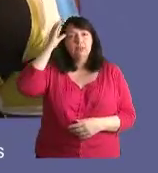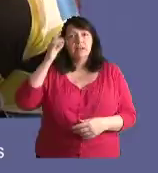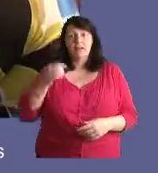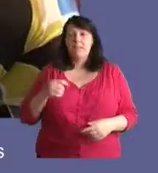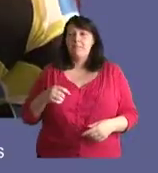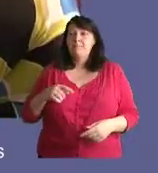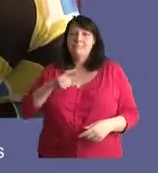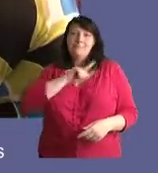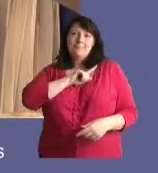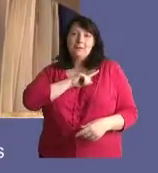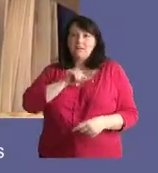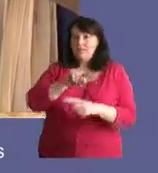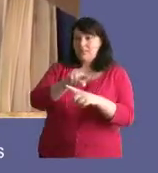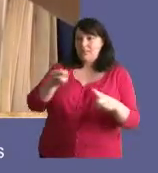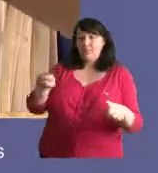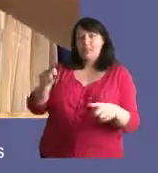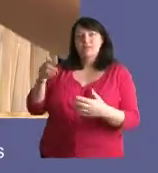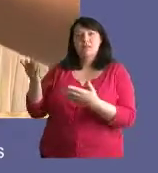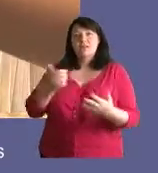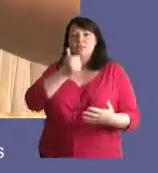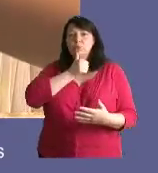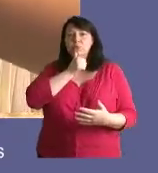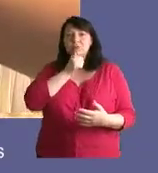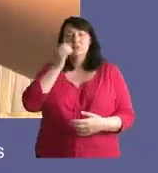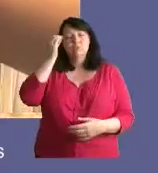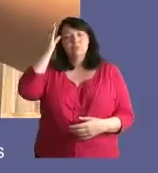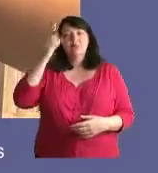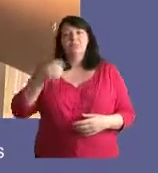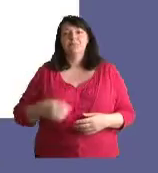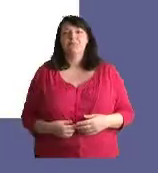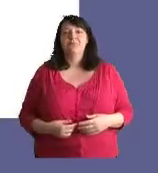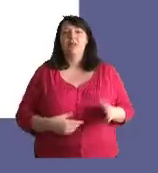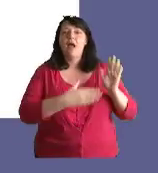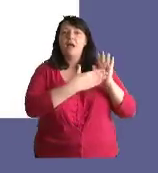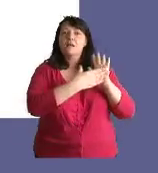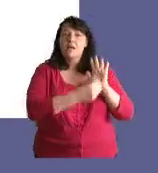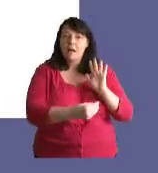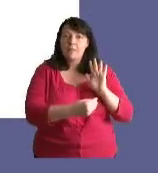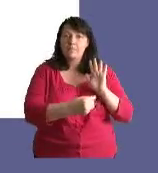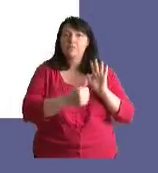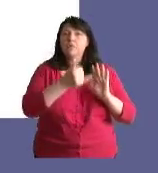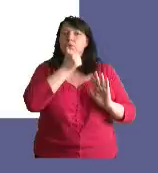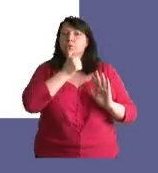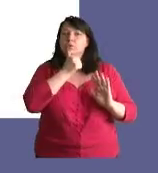because of the particular perspective of people as service users.